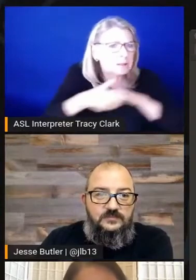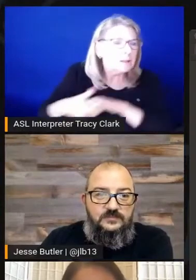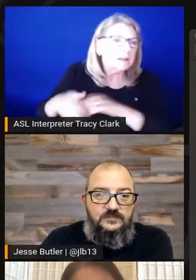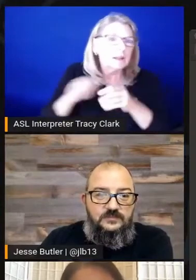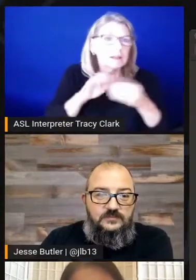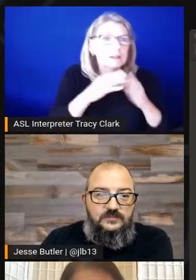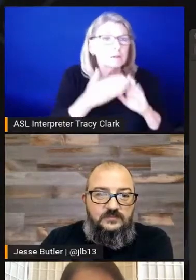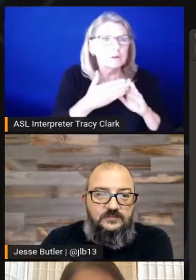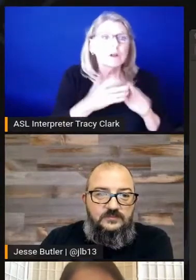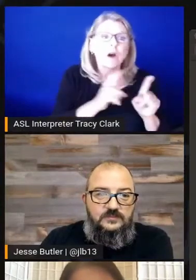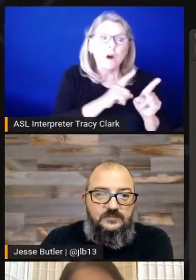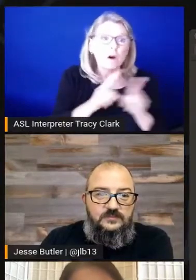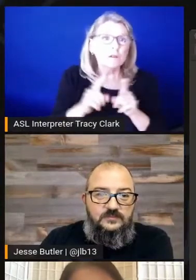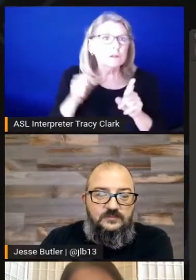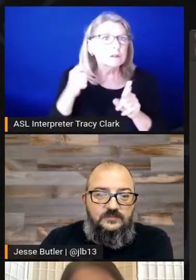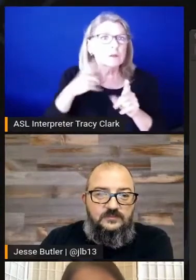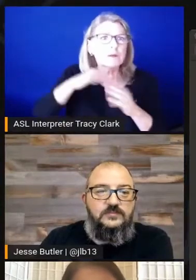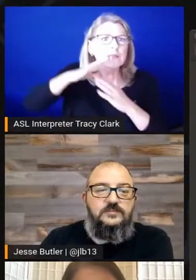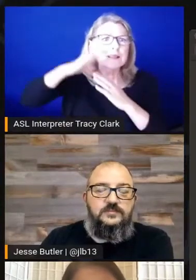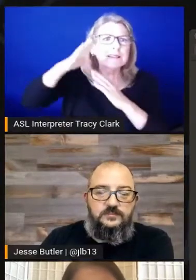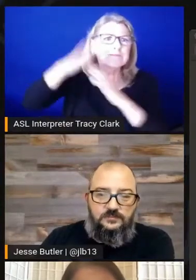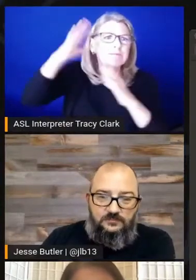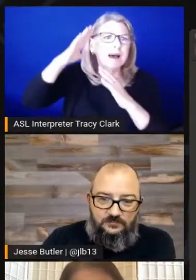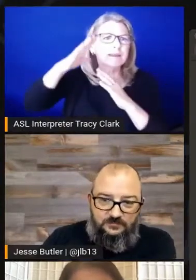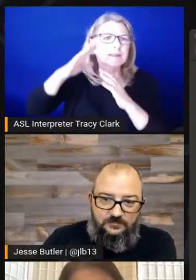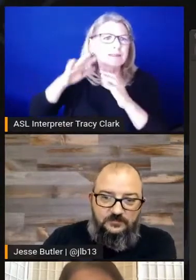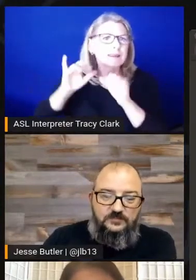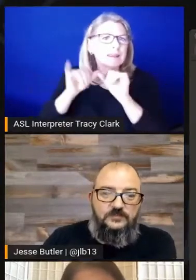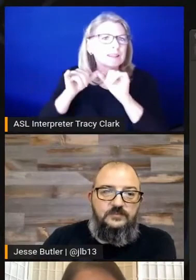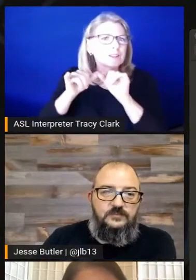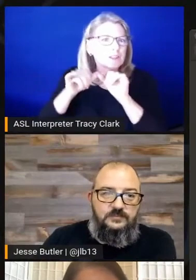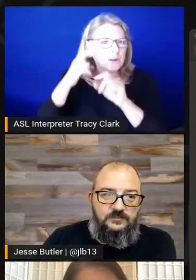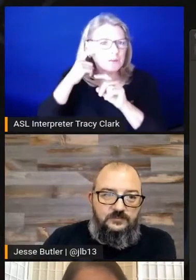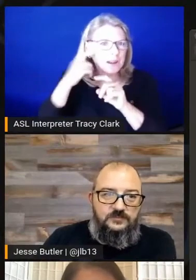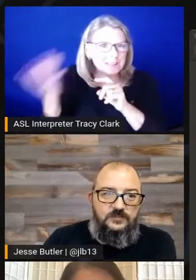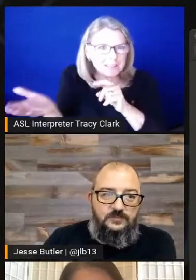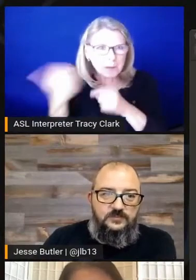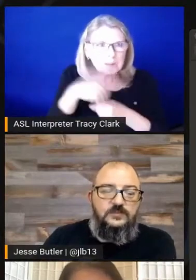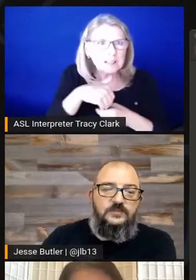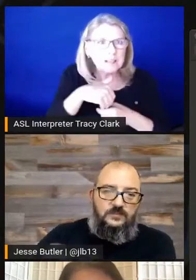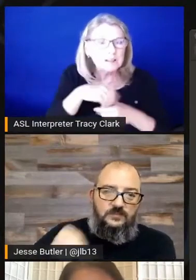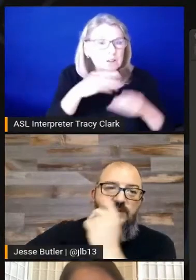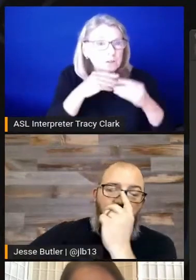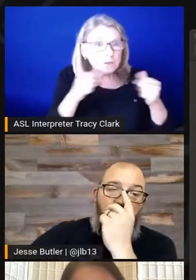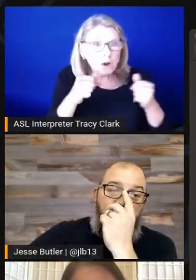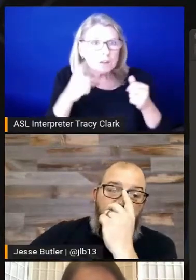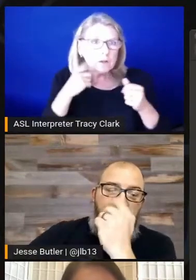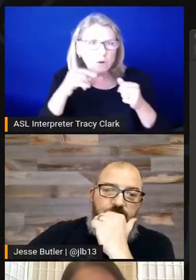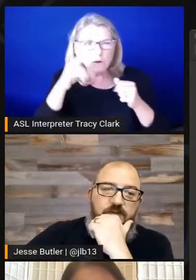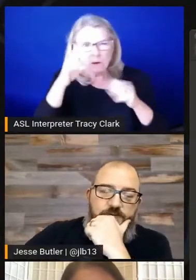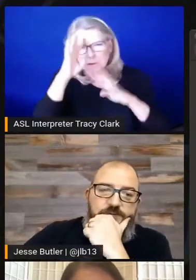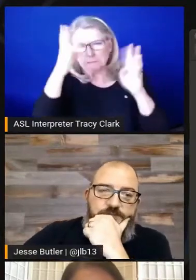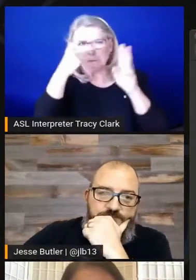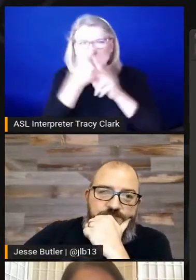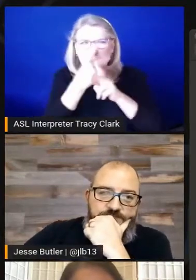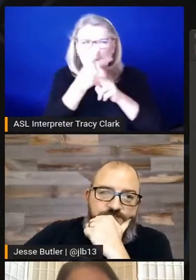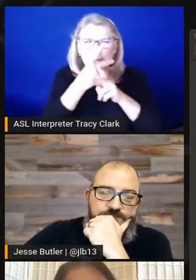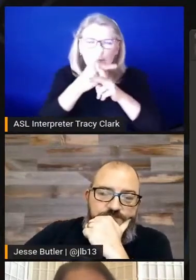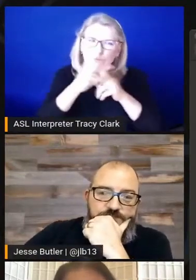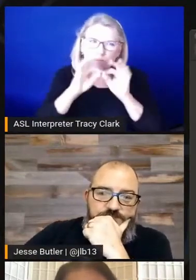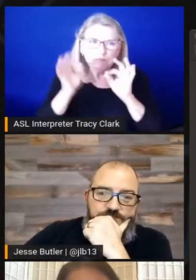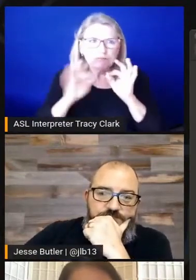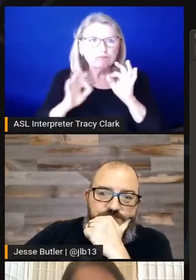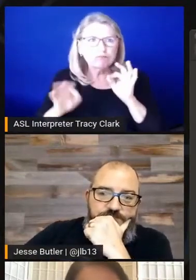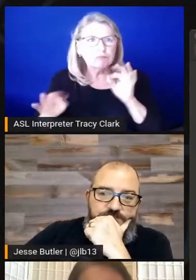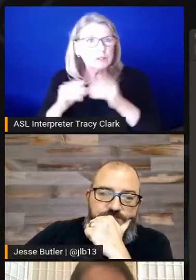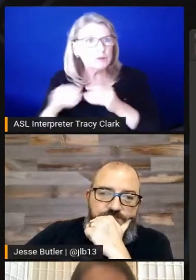minds coming together, solving solutions, putting together solutions at scale, right. Solving some of those challenges, and it's